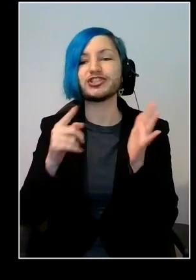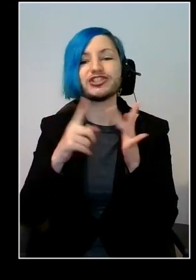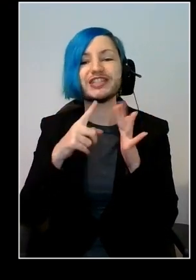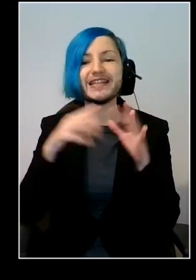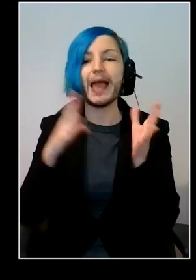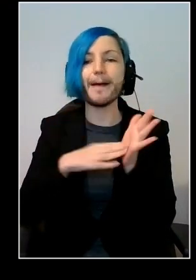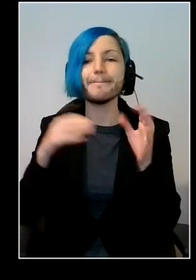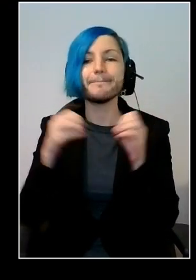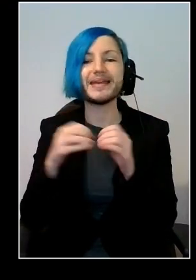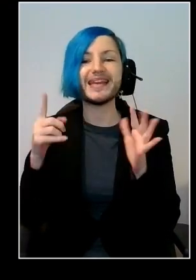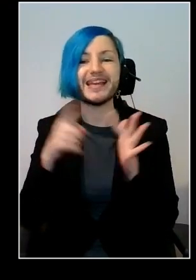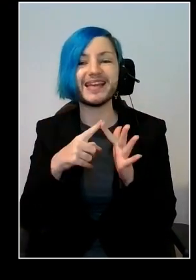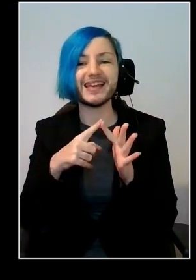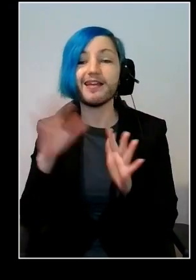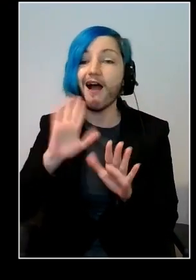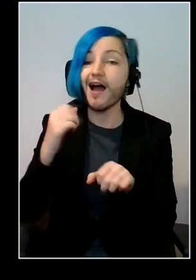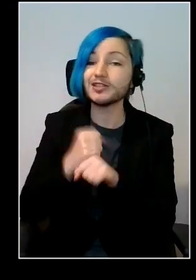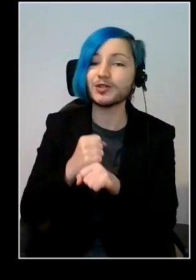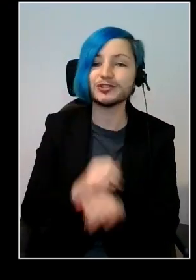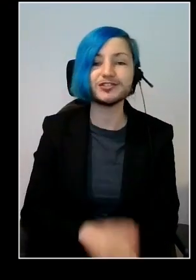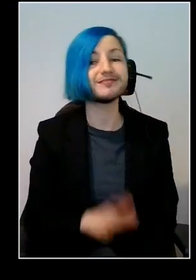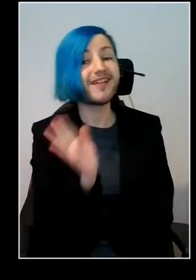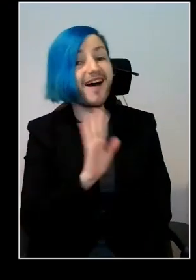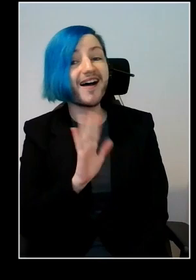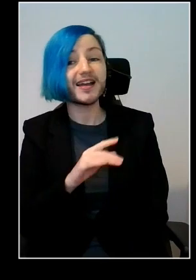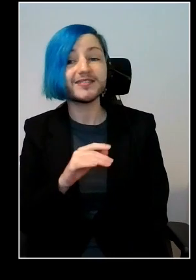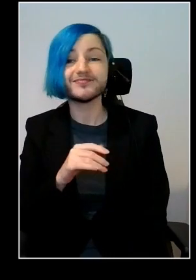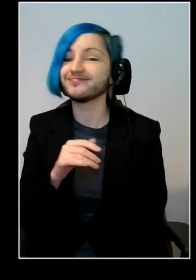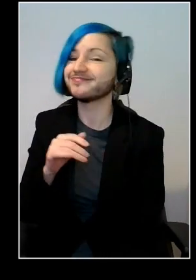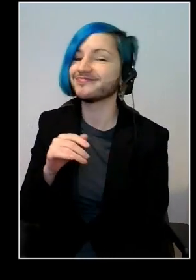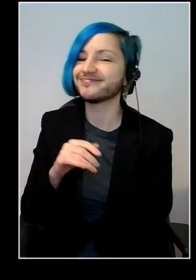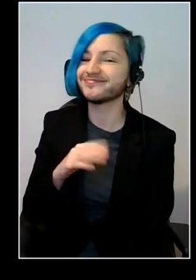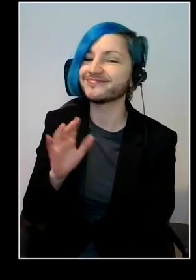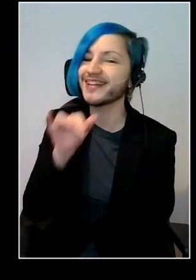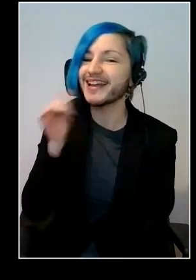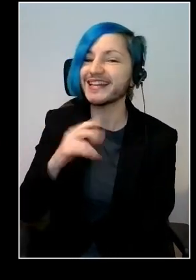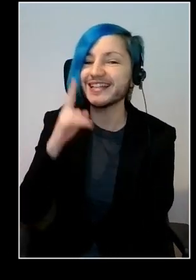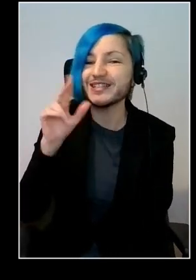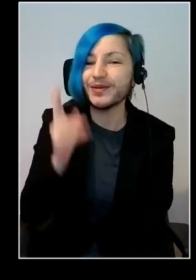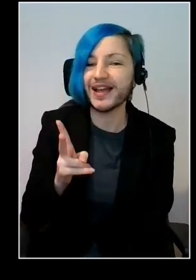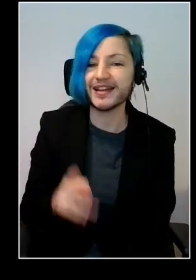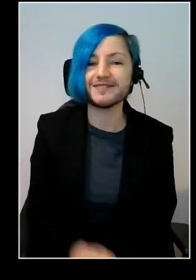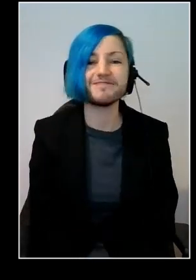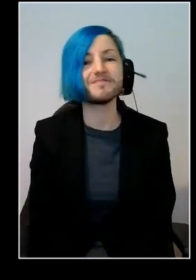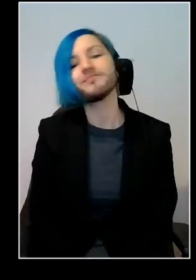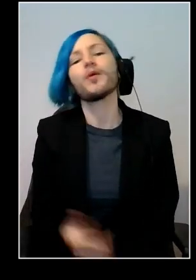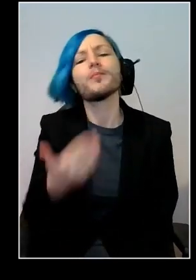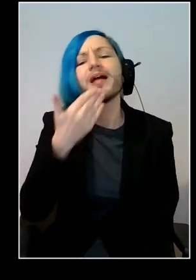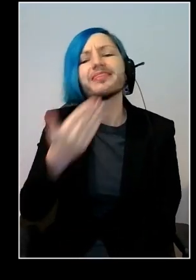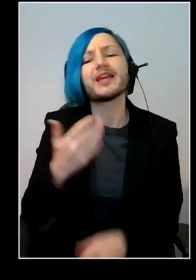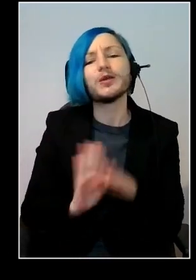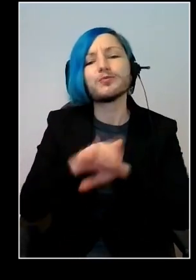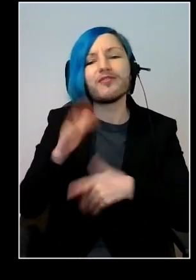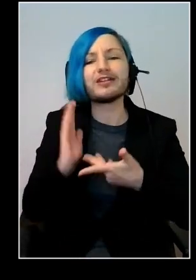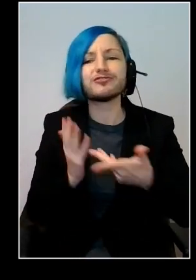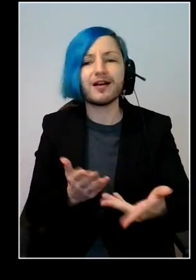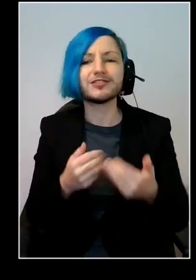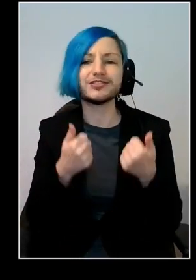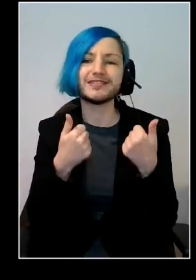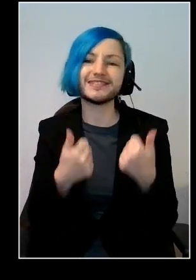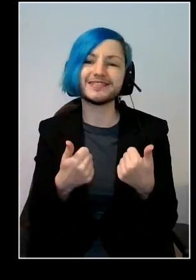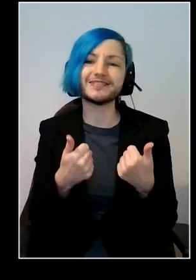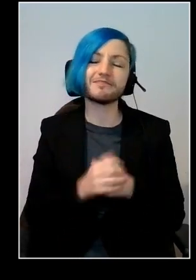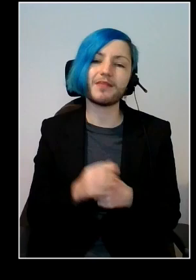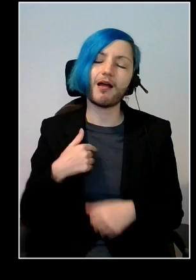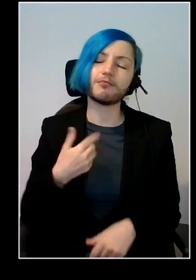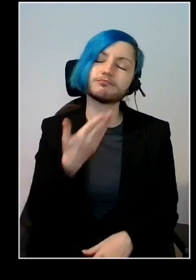again. It's nice to see you. Good. Thanks, Rob, for your introduction. I'm absolutely delighted to be